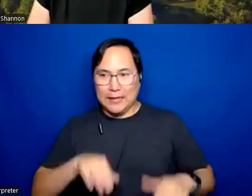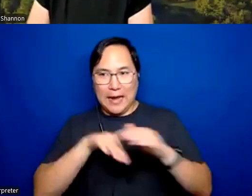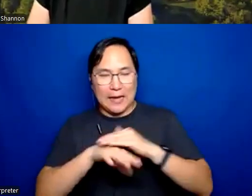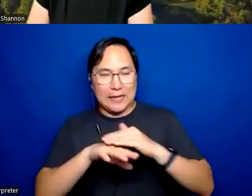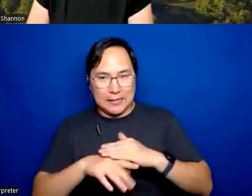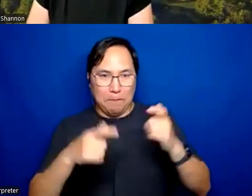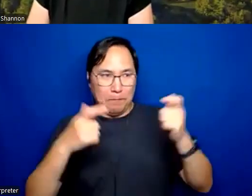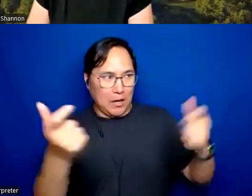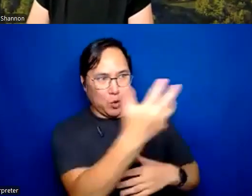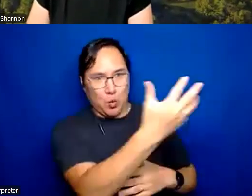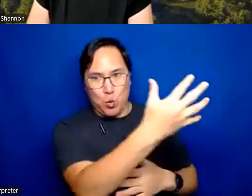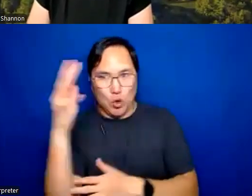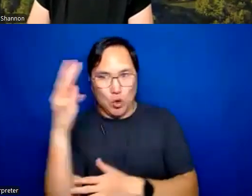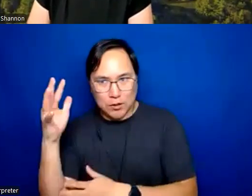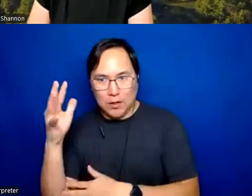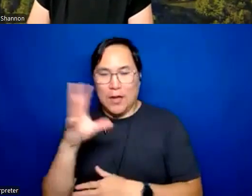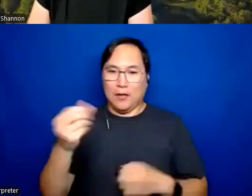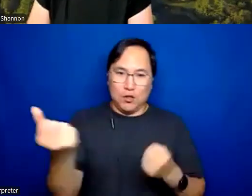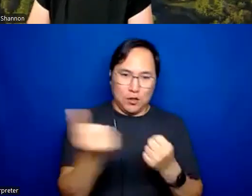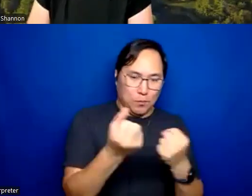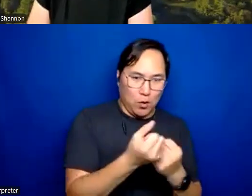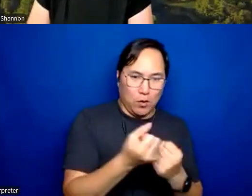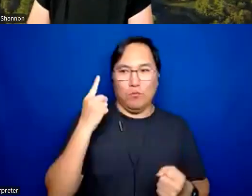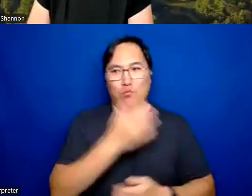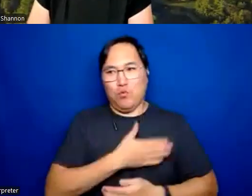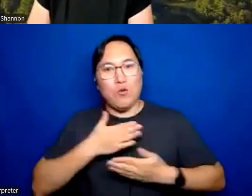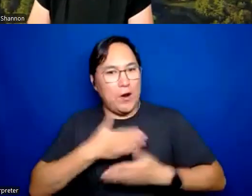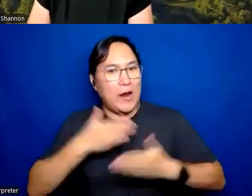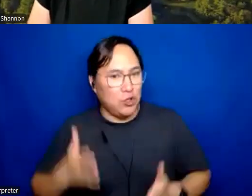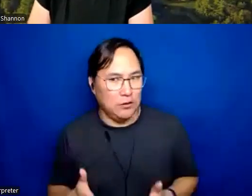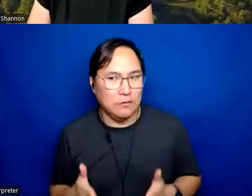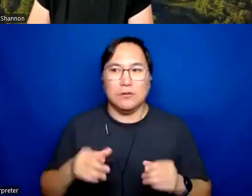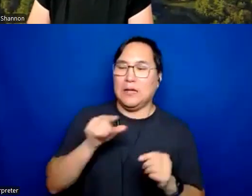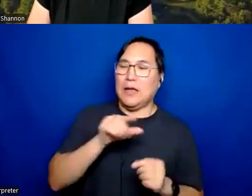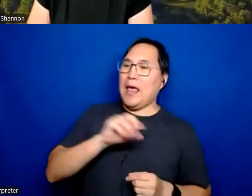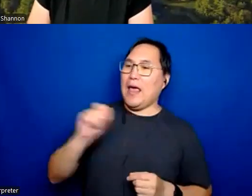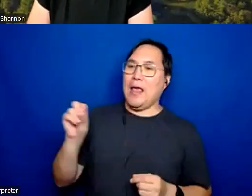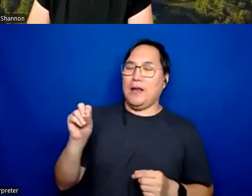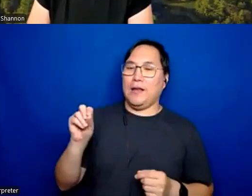that this area supports for those recreationists. And